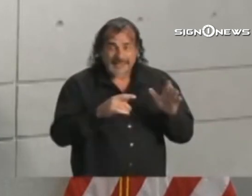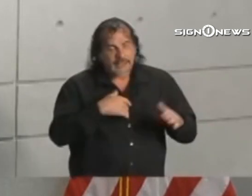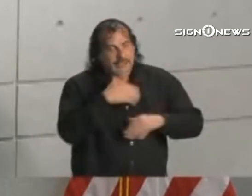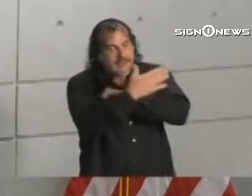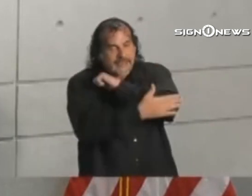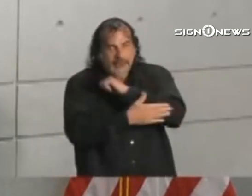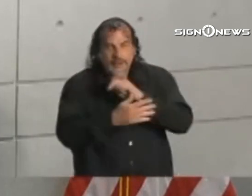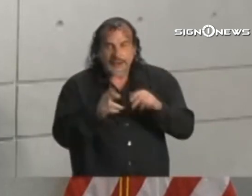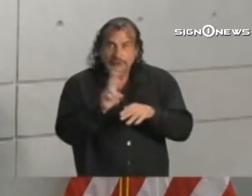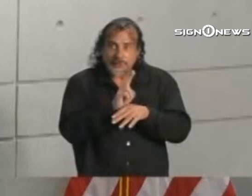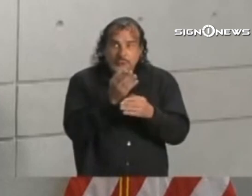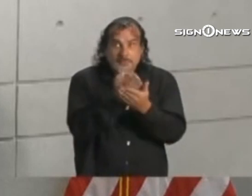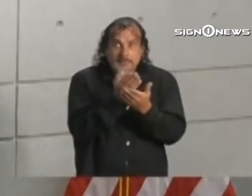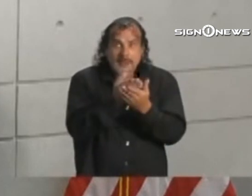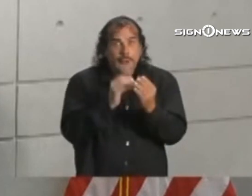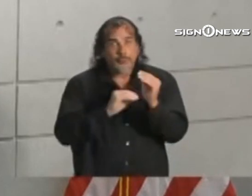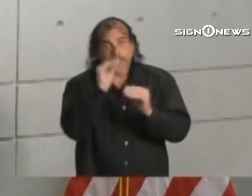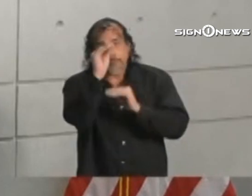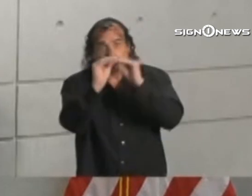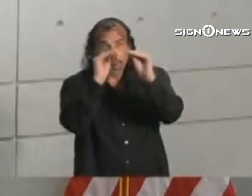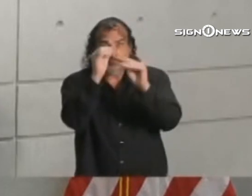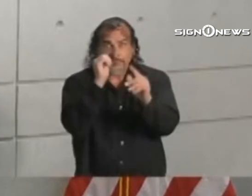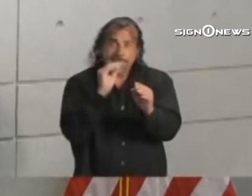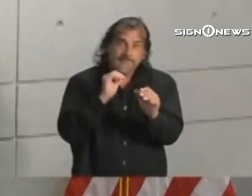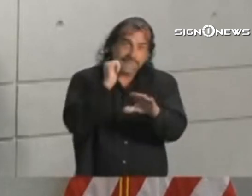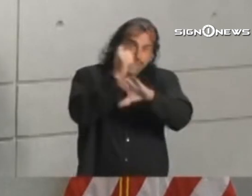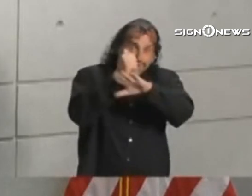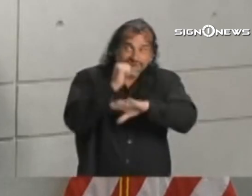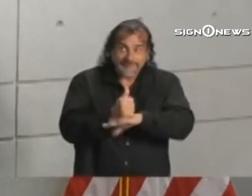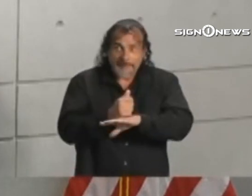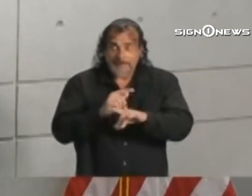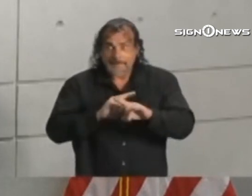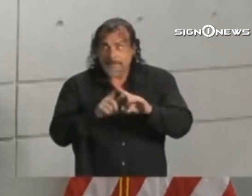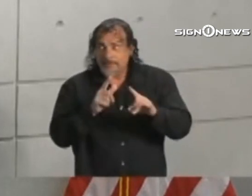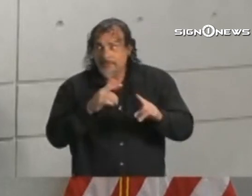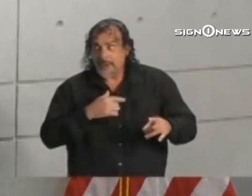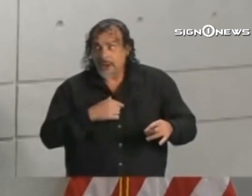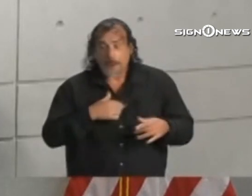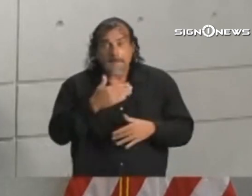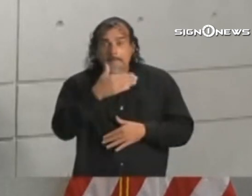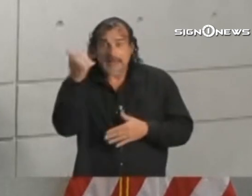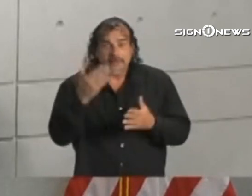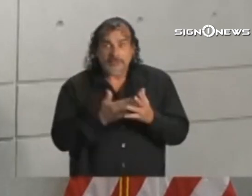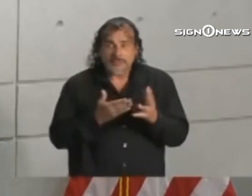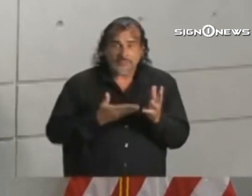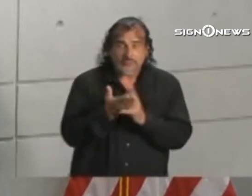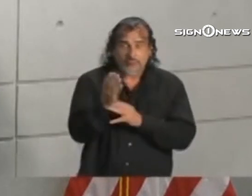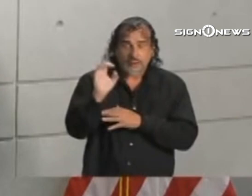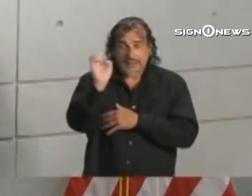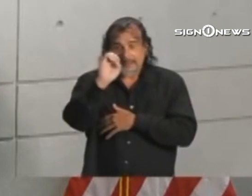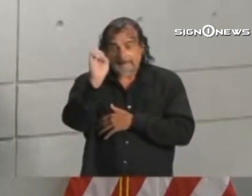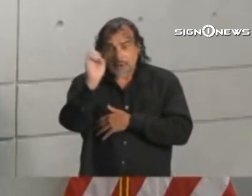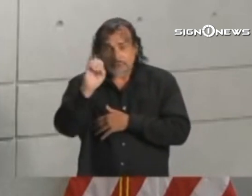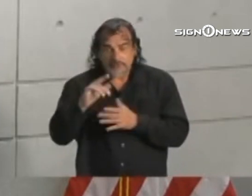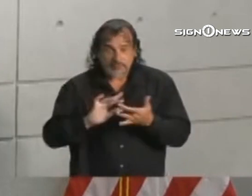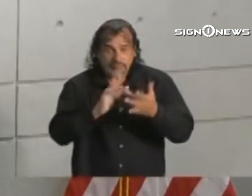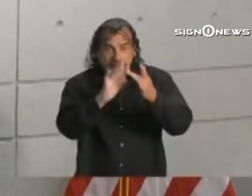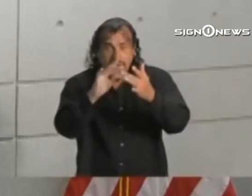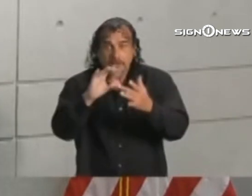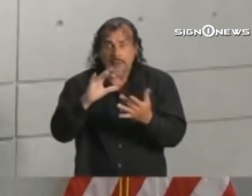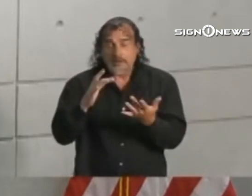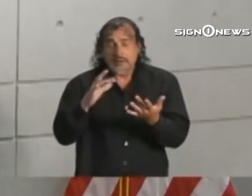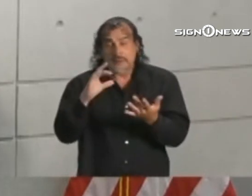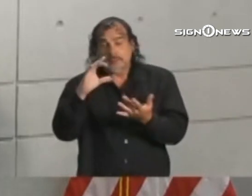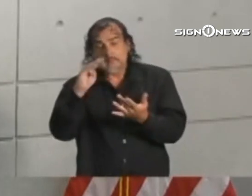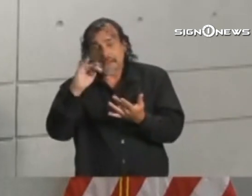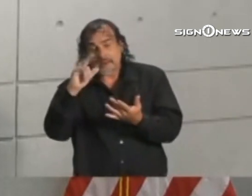mitigation dollars to get those alarms and to put them in. But again, our best default is through our emergency management personnel, through social media, and